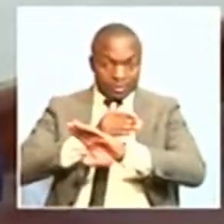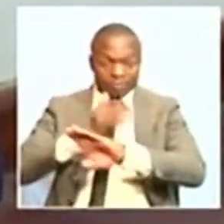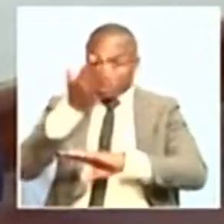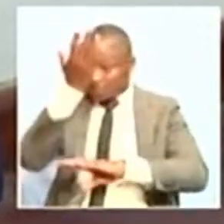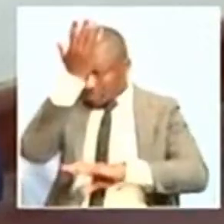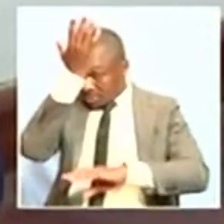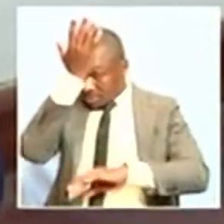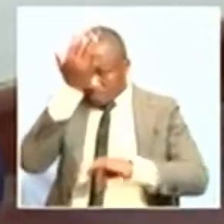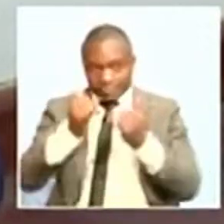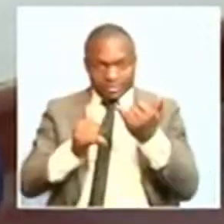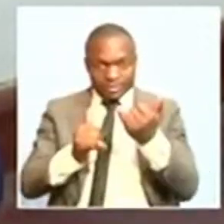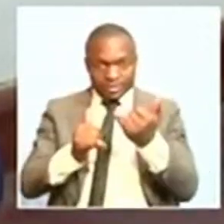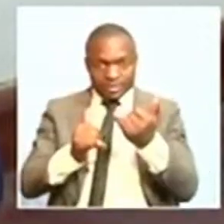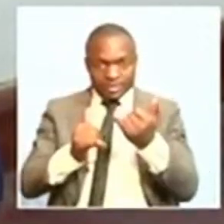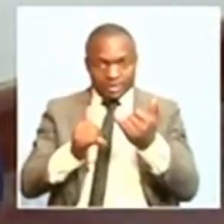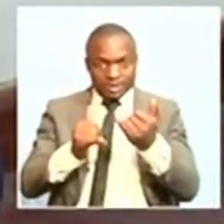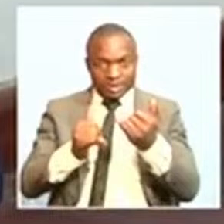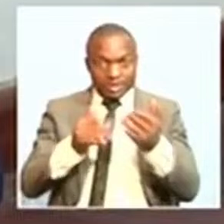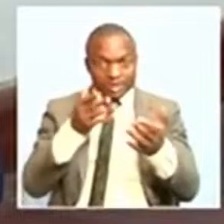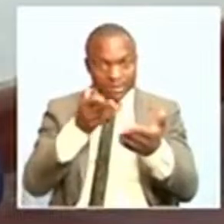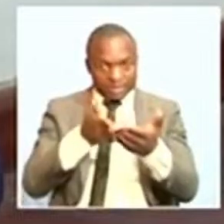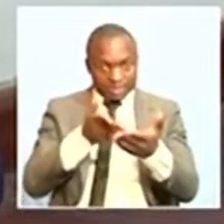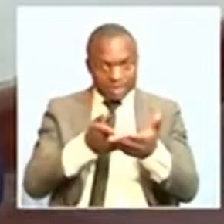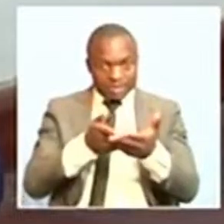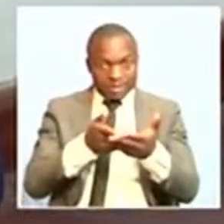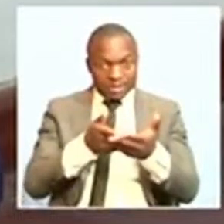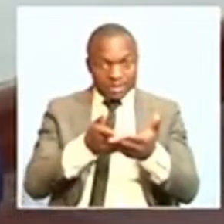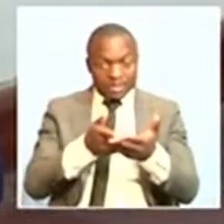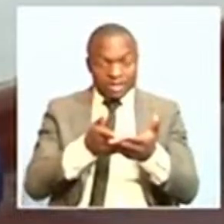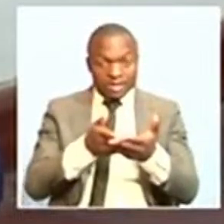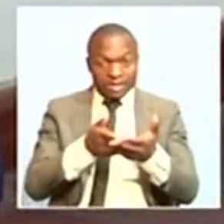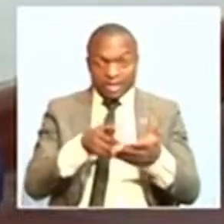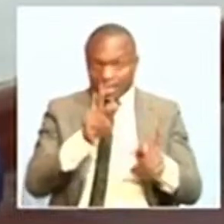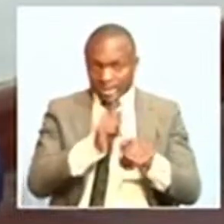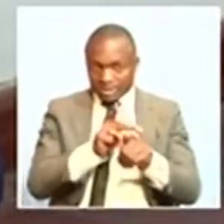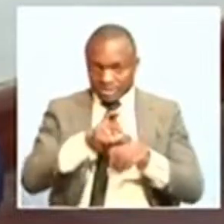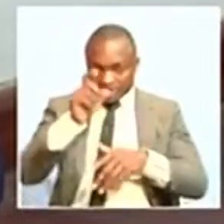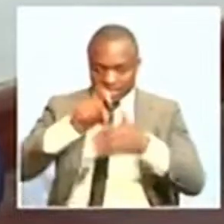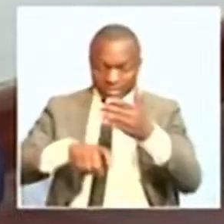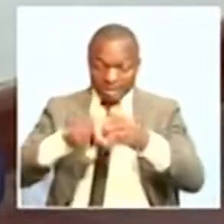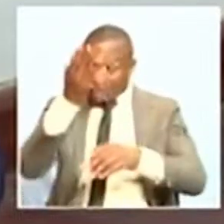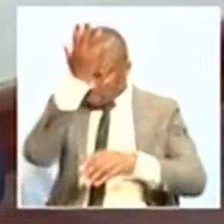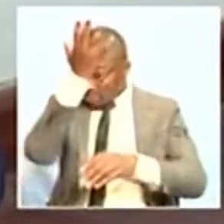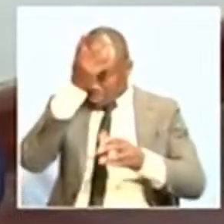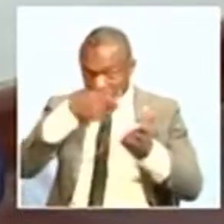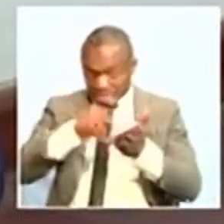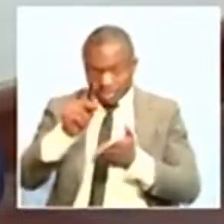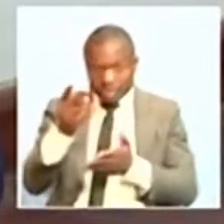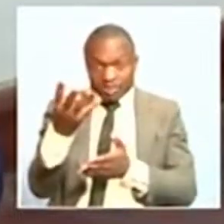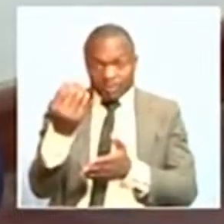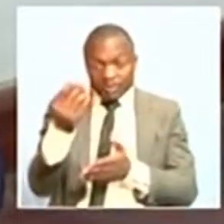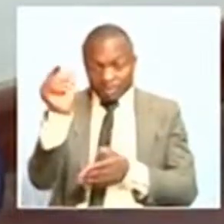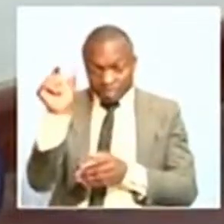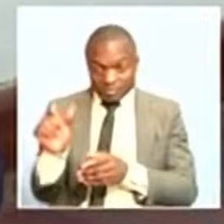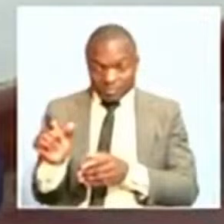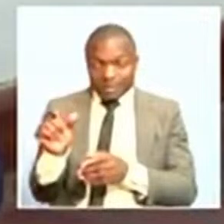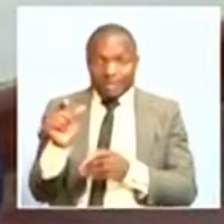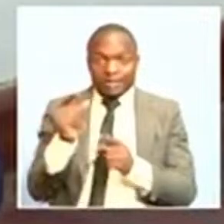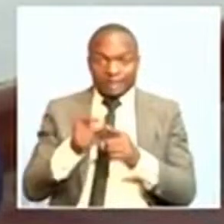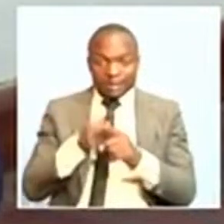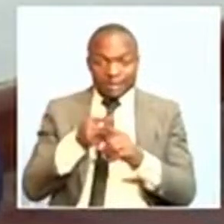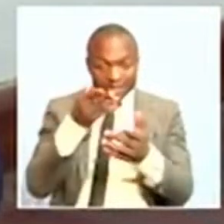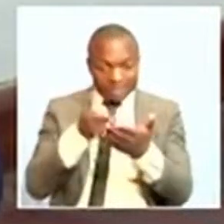certain types of withholding tax, we note that the date of remittance is the 14th of every month. So this